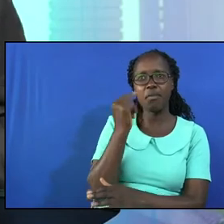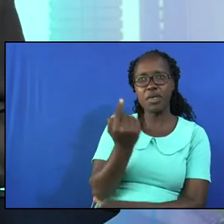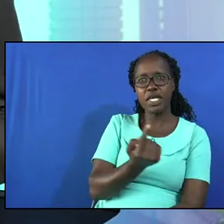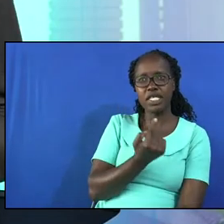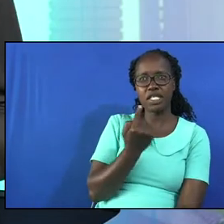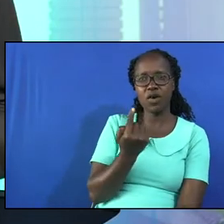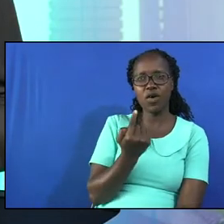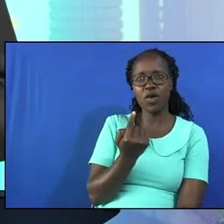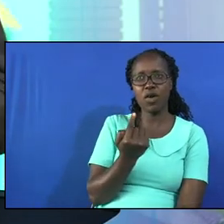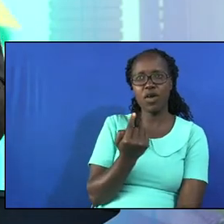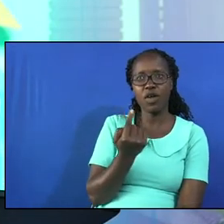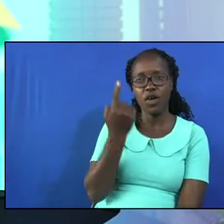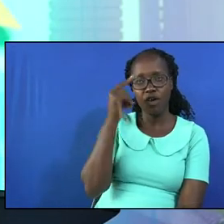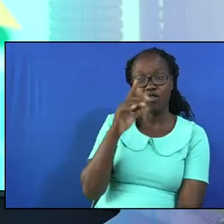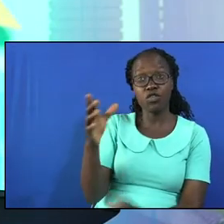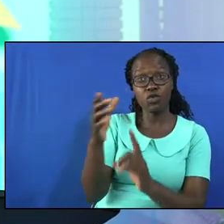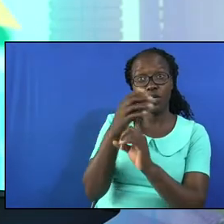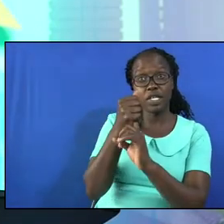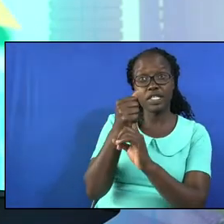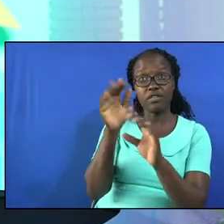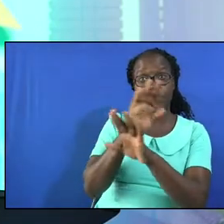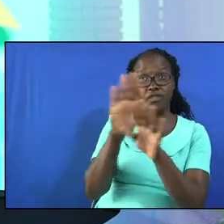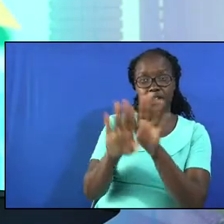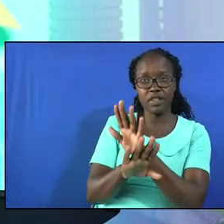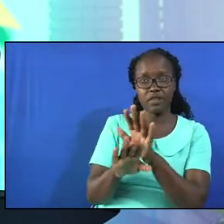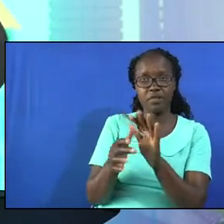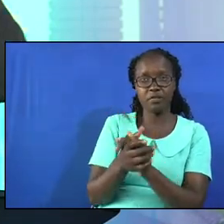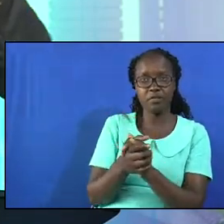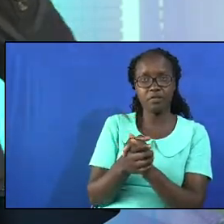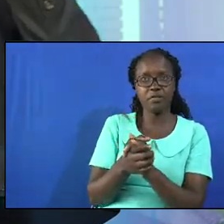being single for him to achieve everything.